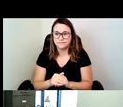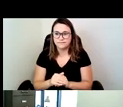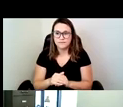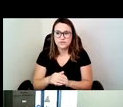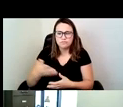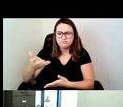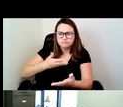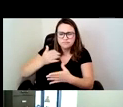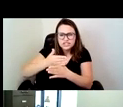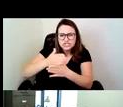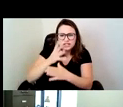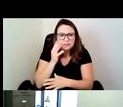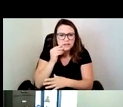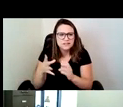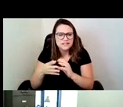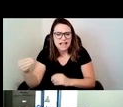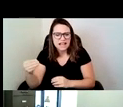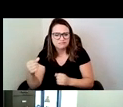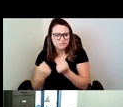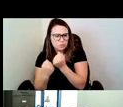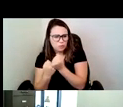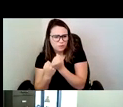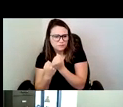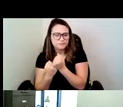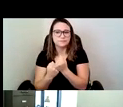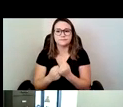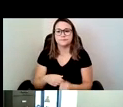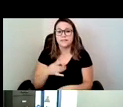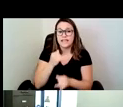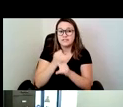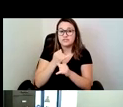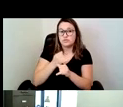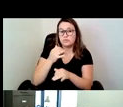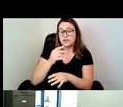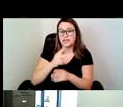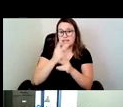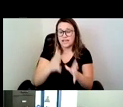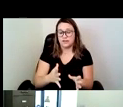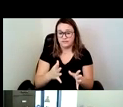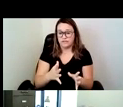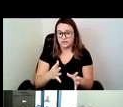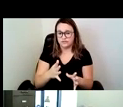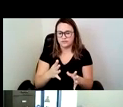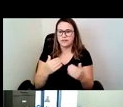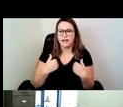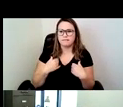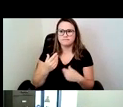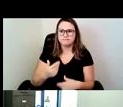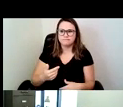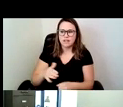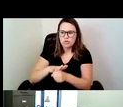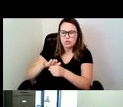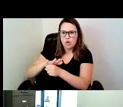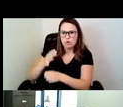support. The Institute for Caregivers offers public information by local experts on a